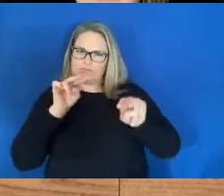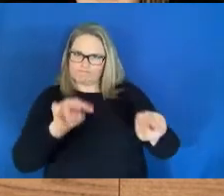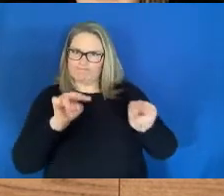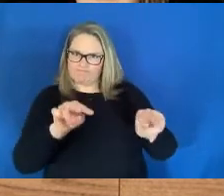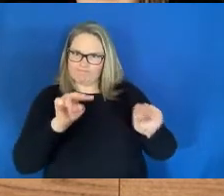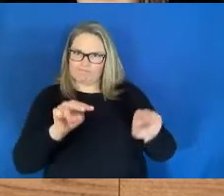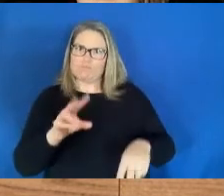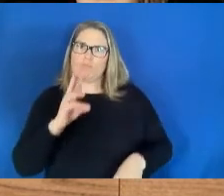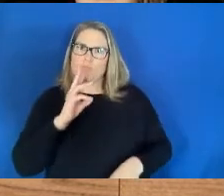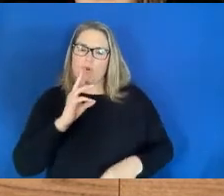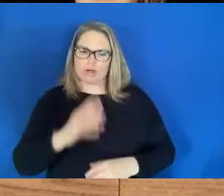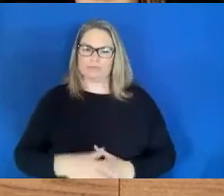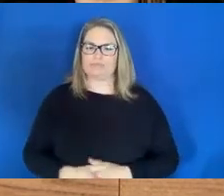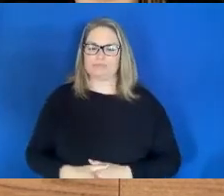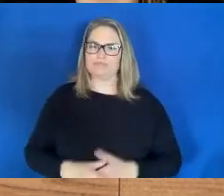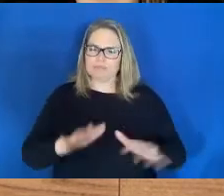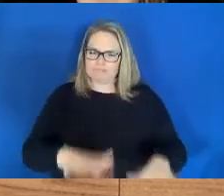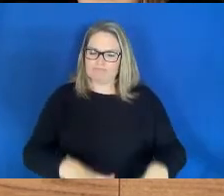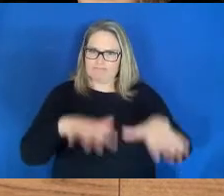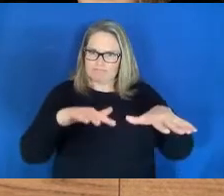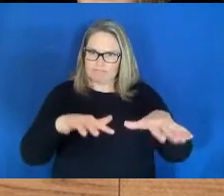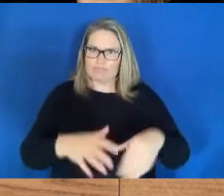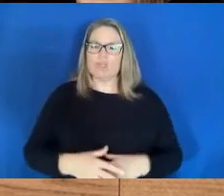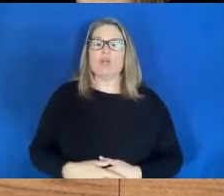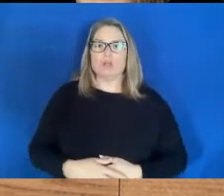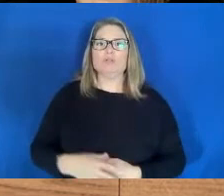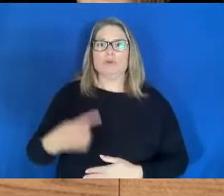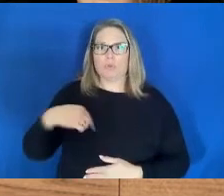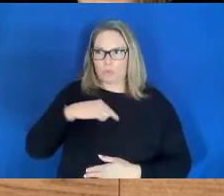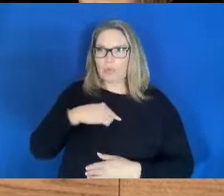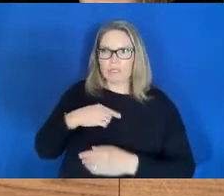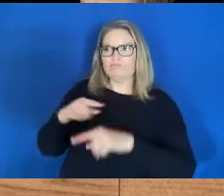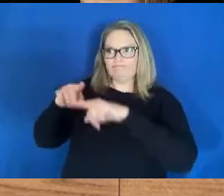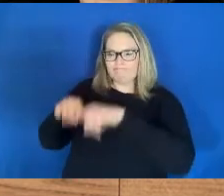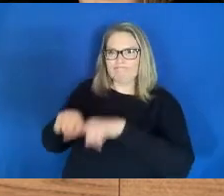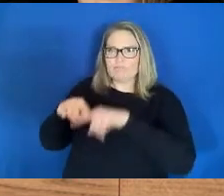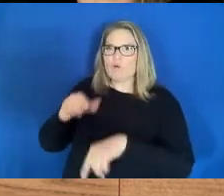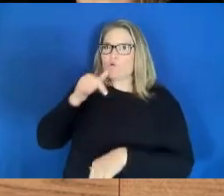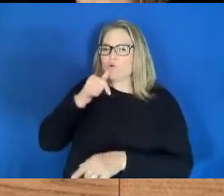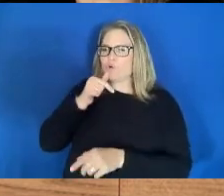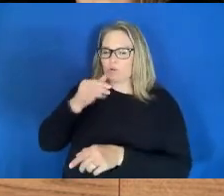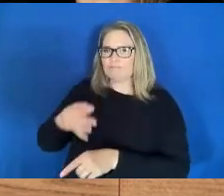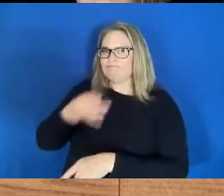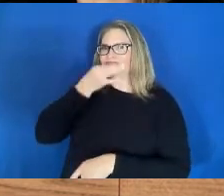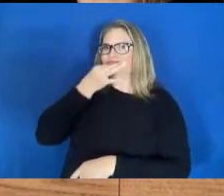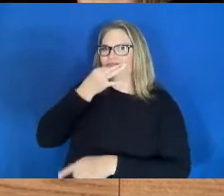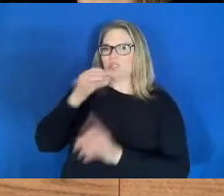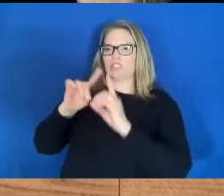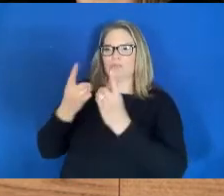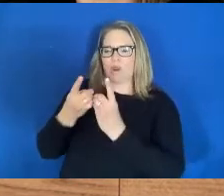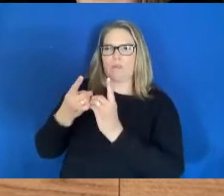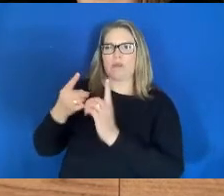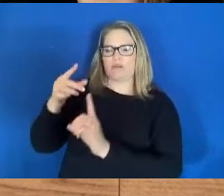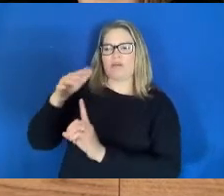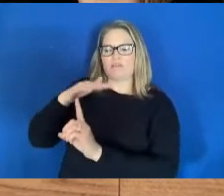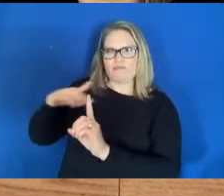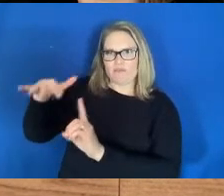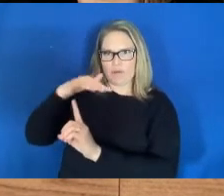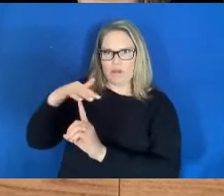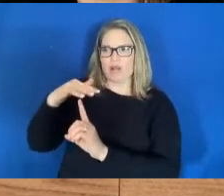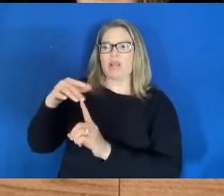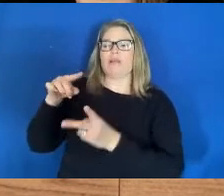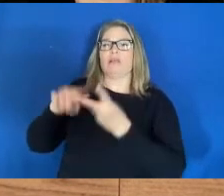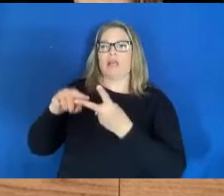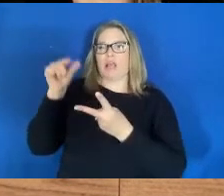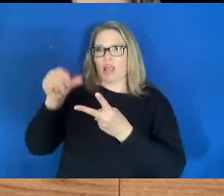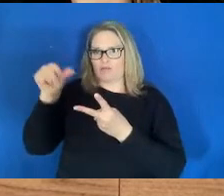are pleased to count on the expertise of the Hydrology Center of the Department of Environment and Local Government for its flood